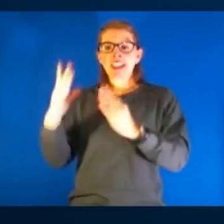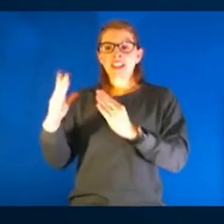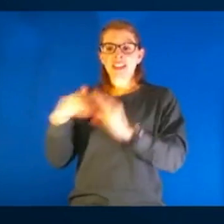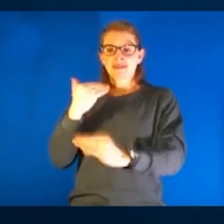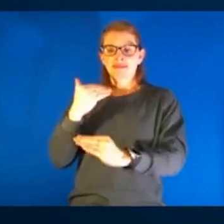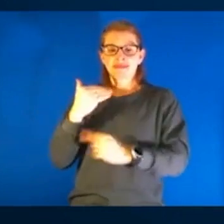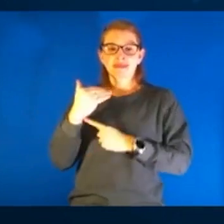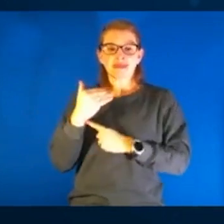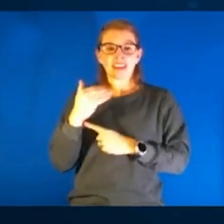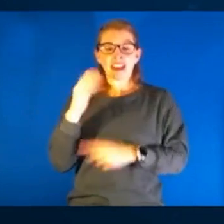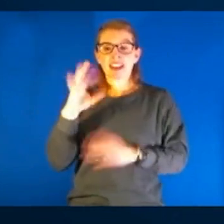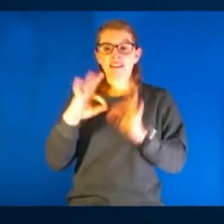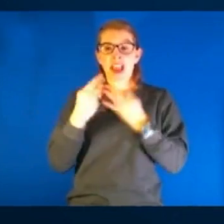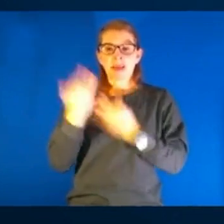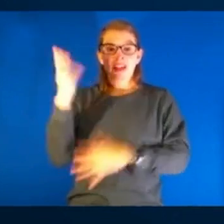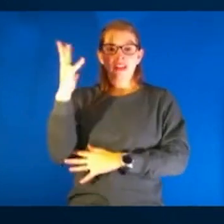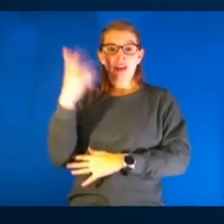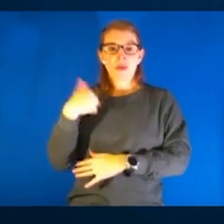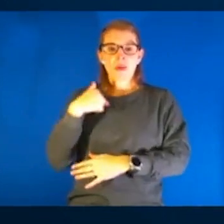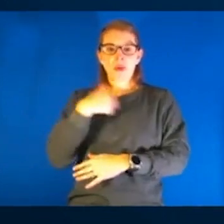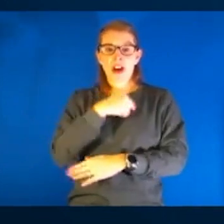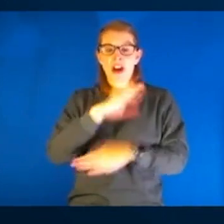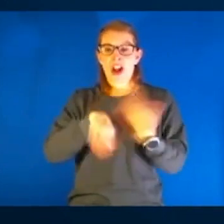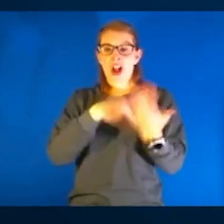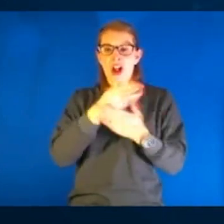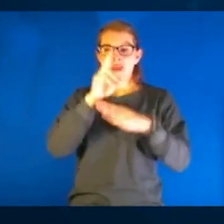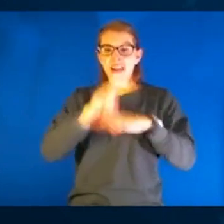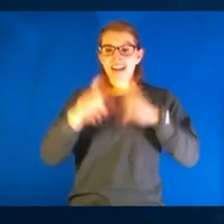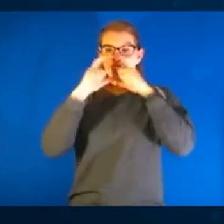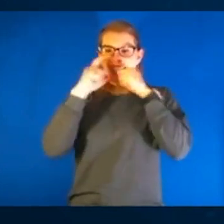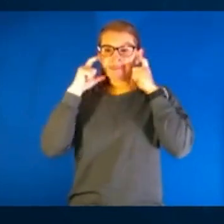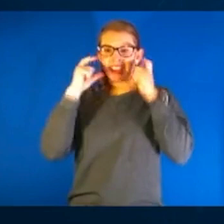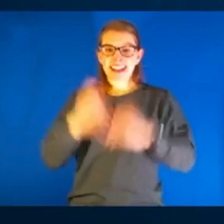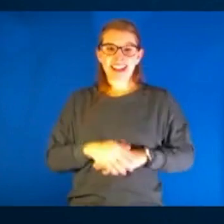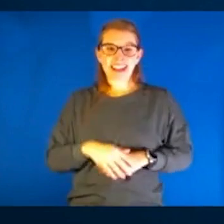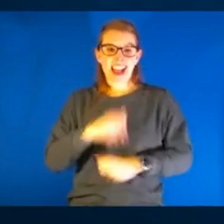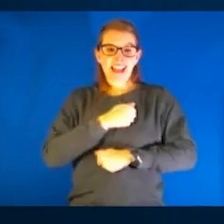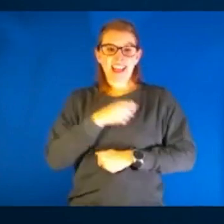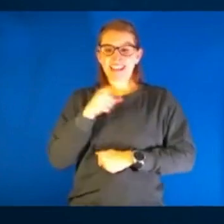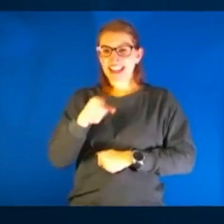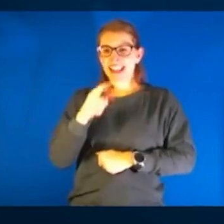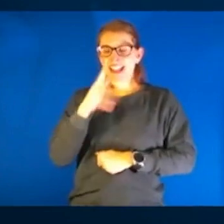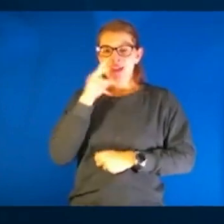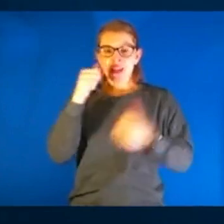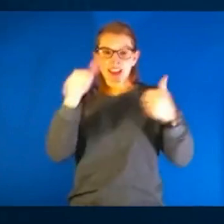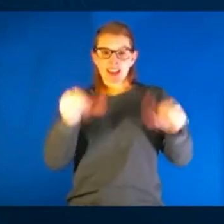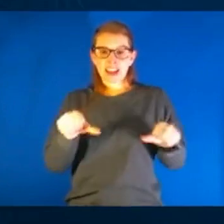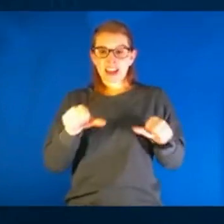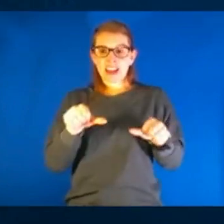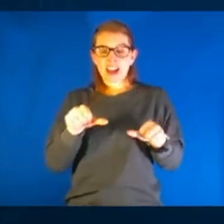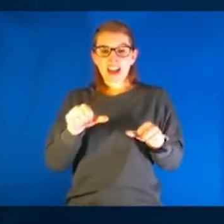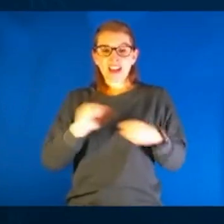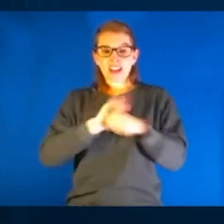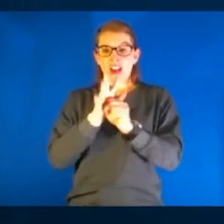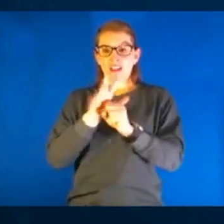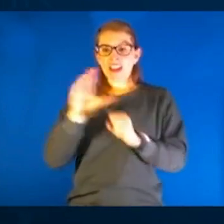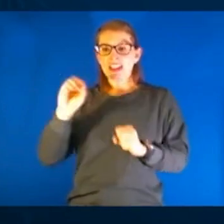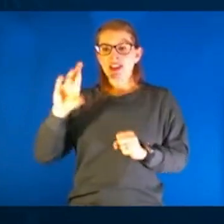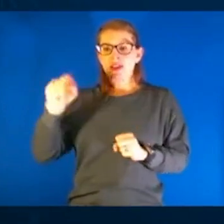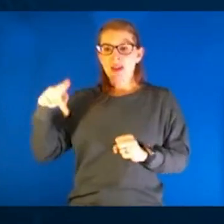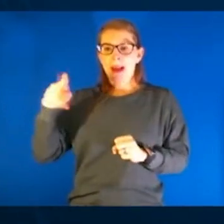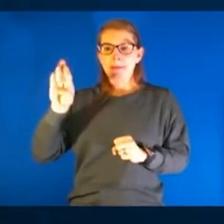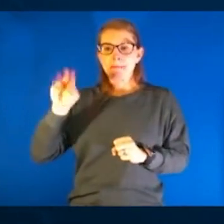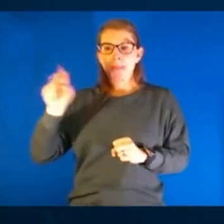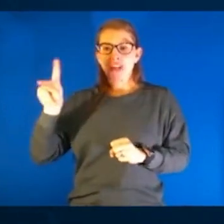tree and we're all wearing face masks. So I love this. I said, I'm going to put this in our COVID scrapbook. This is the